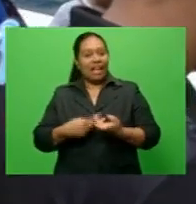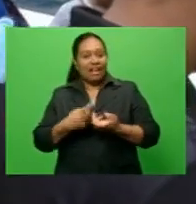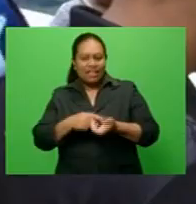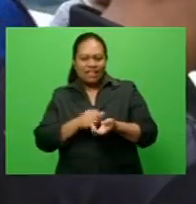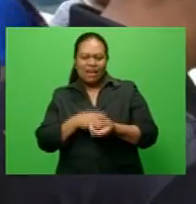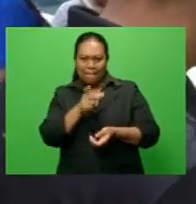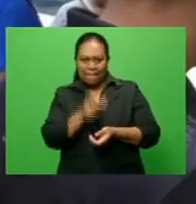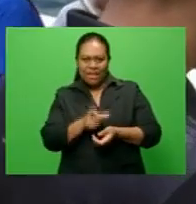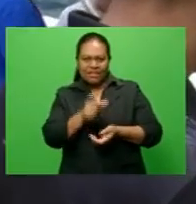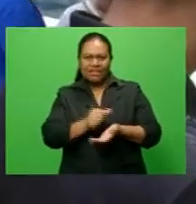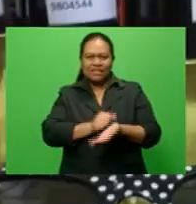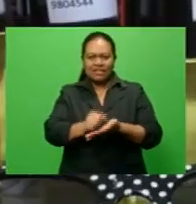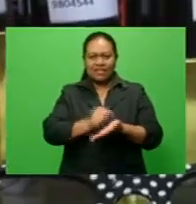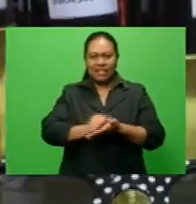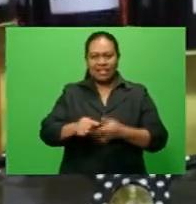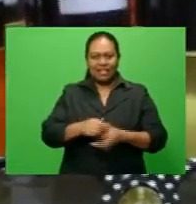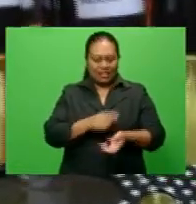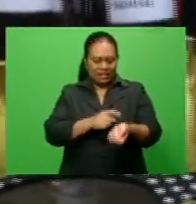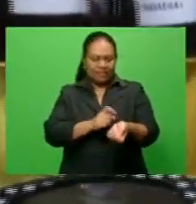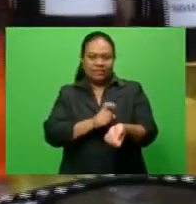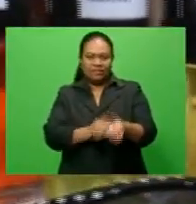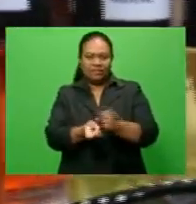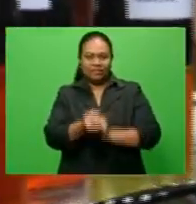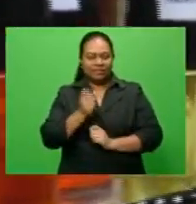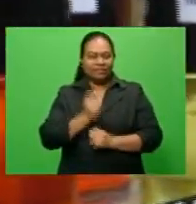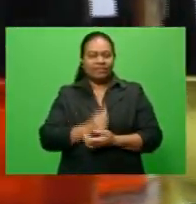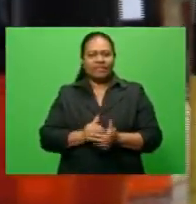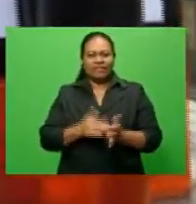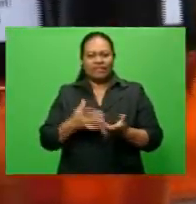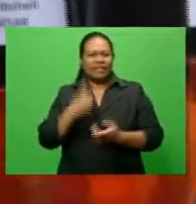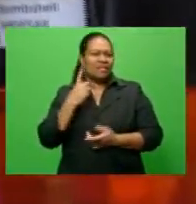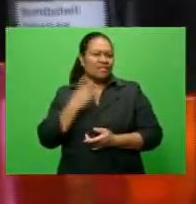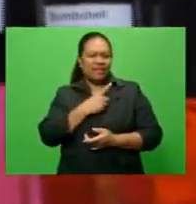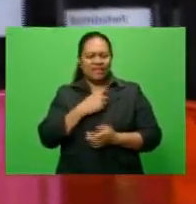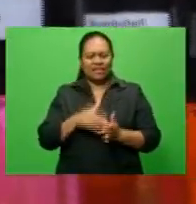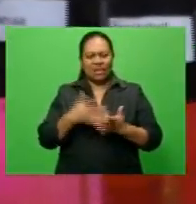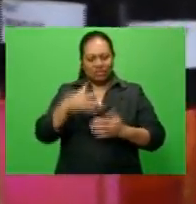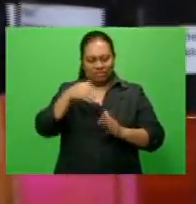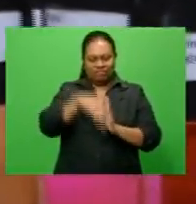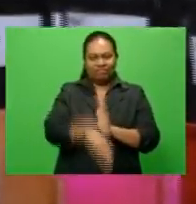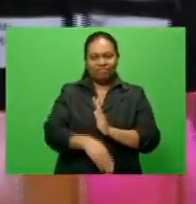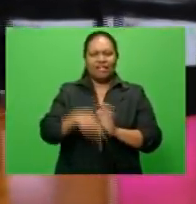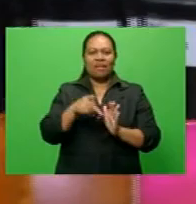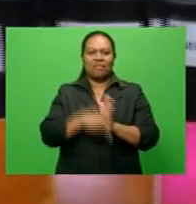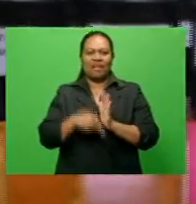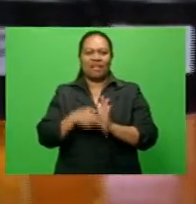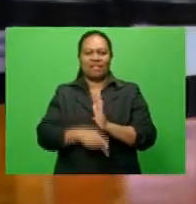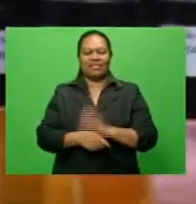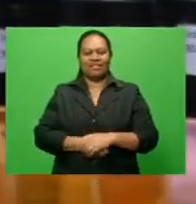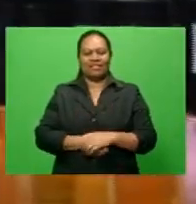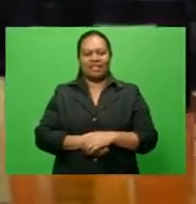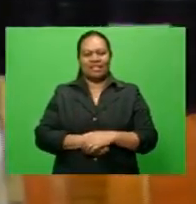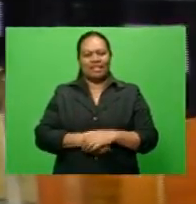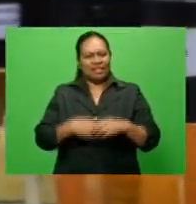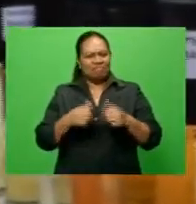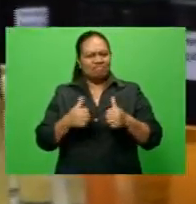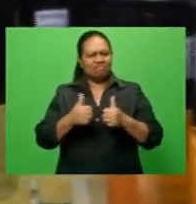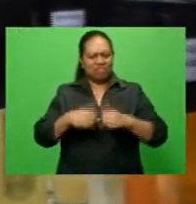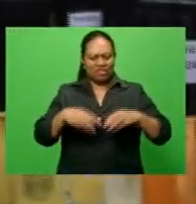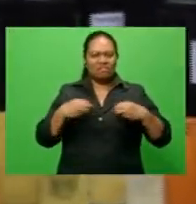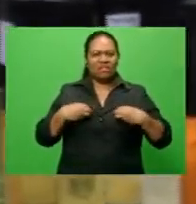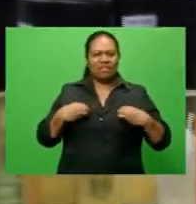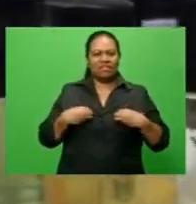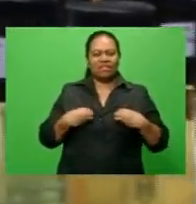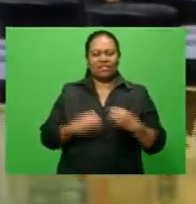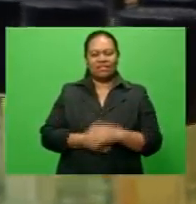Amit Chand, who sells at the Gold FM Rock Market, says dropping the prices of perfumes is necessary for his business to